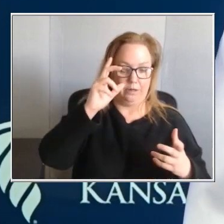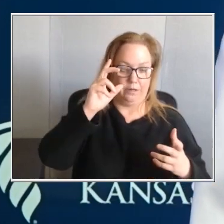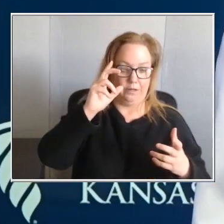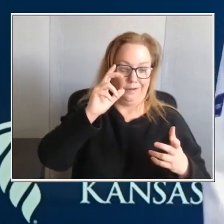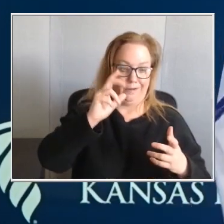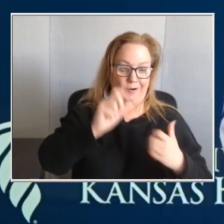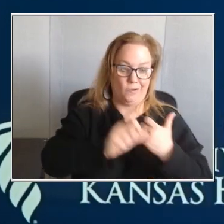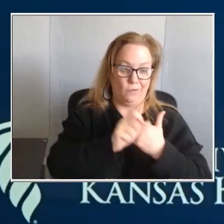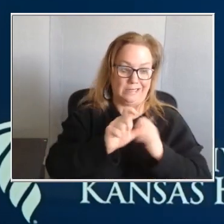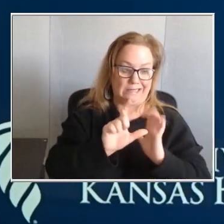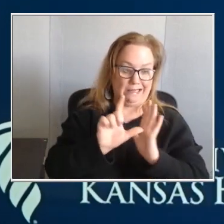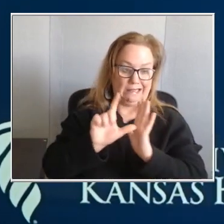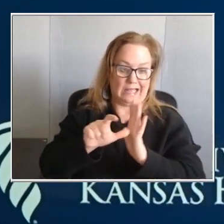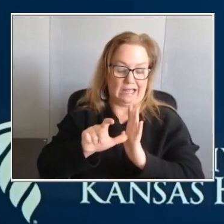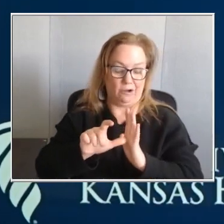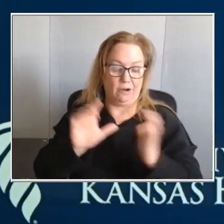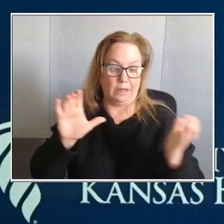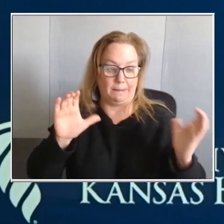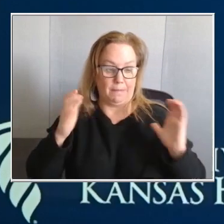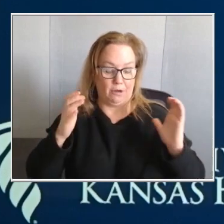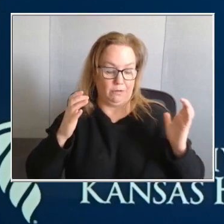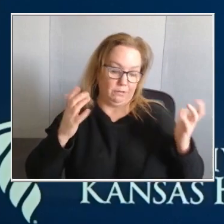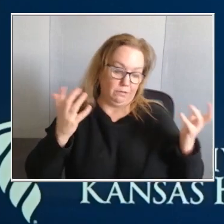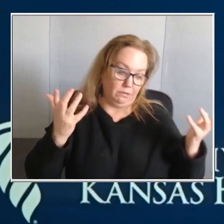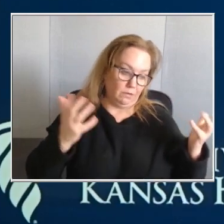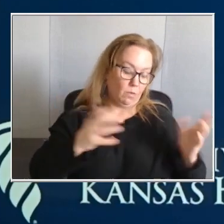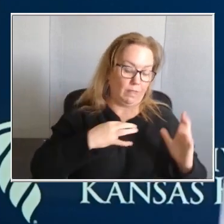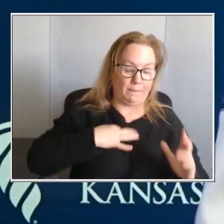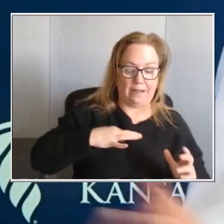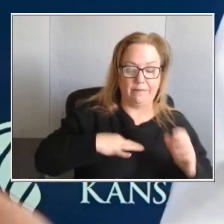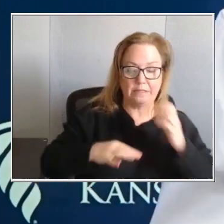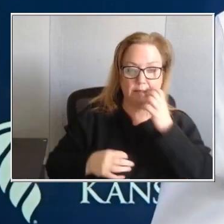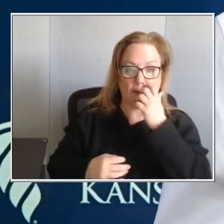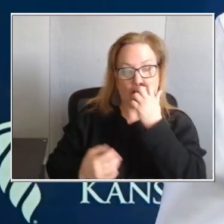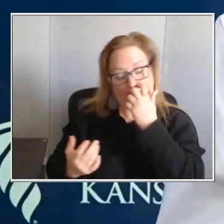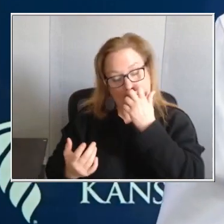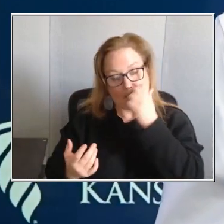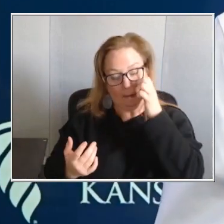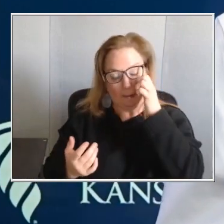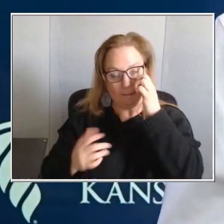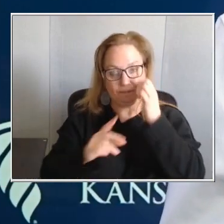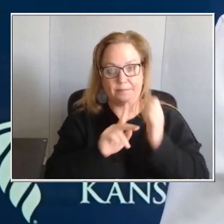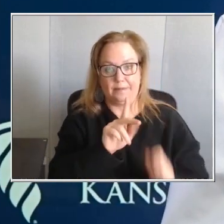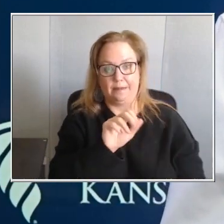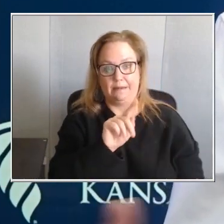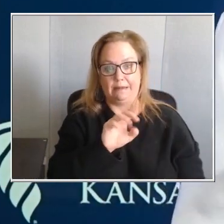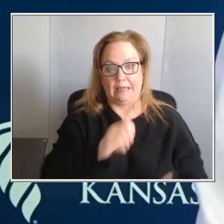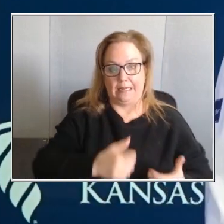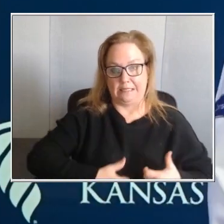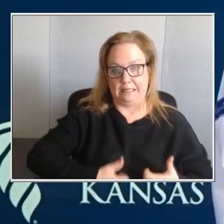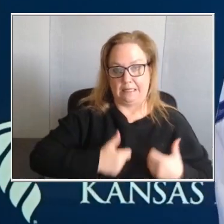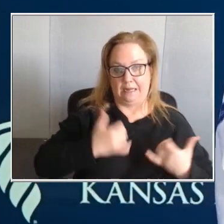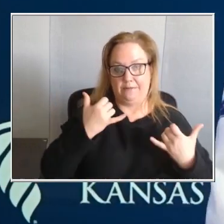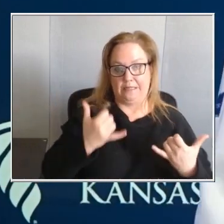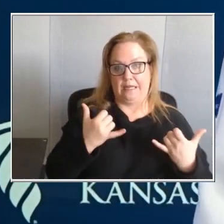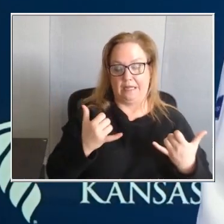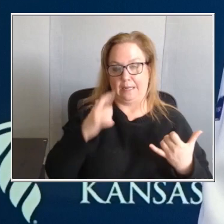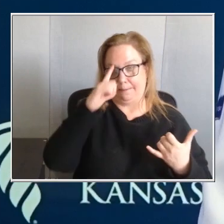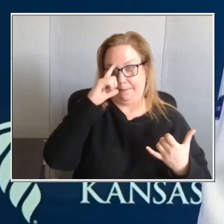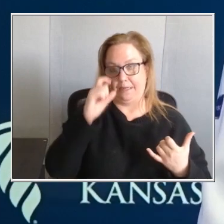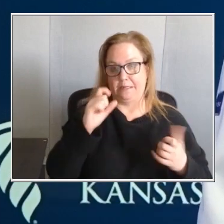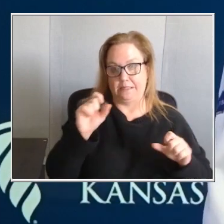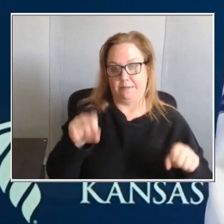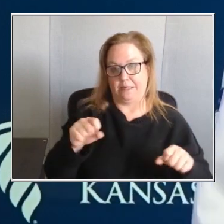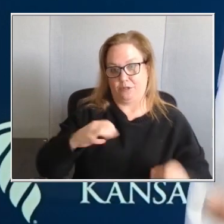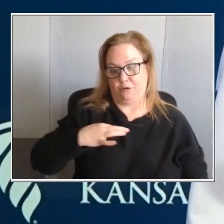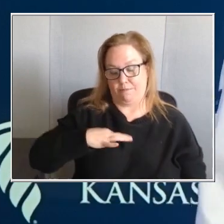line and what are the potential benefits. And I think Katie's alive today in this room because of the potential